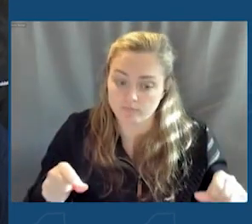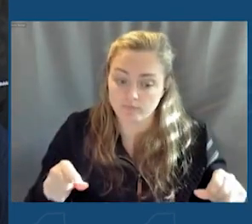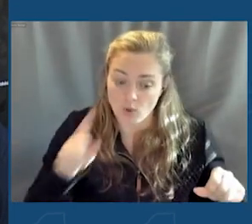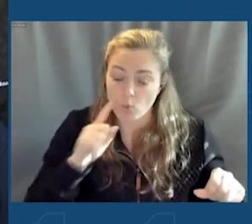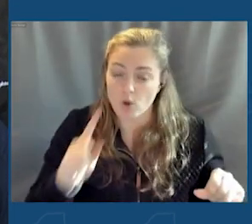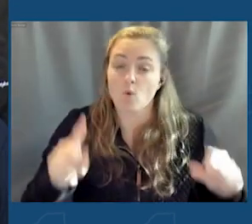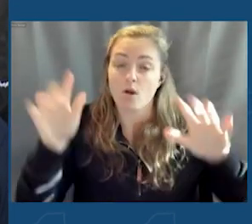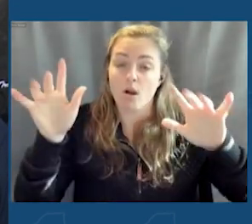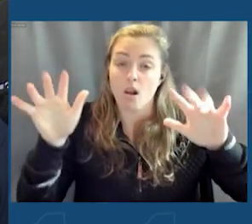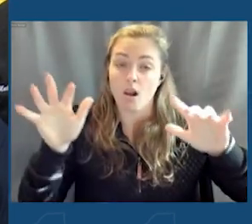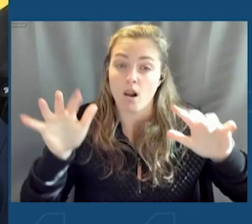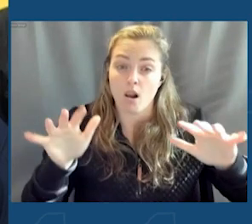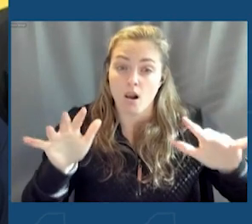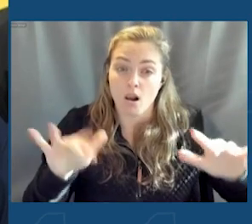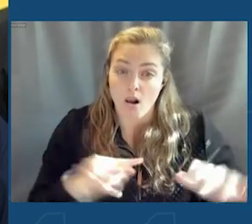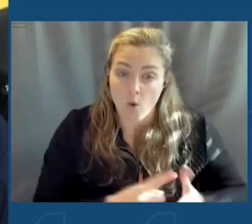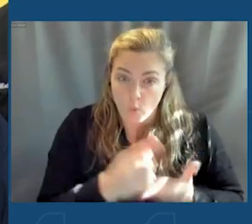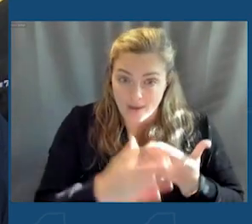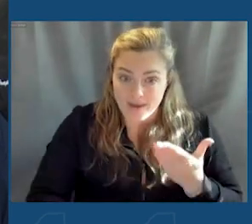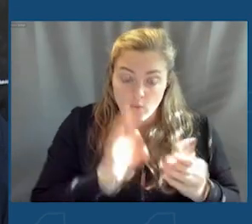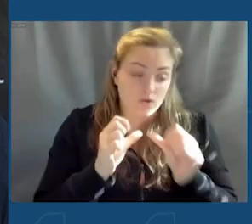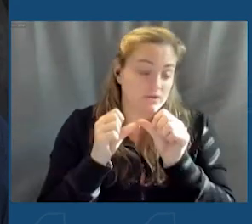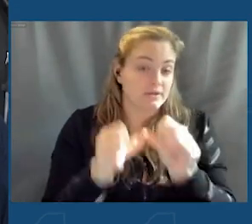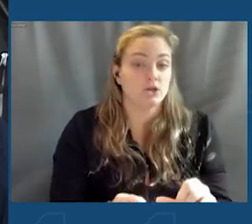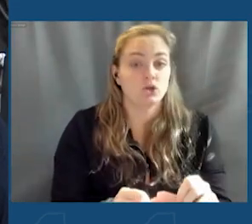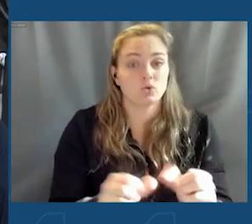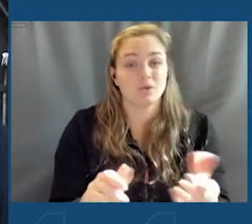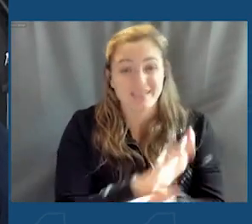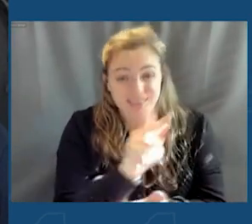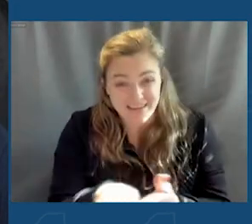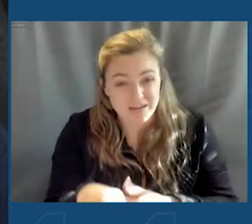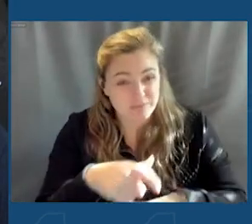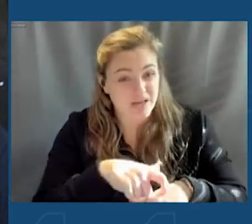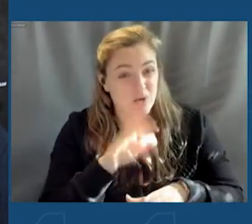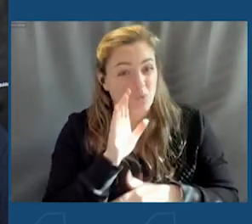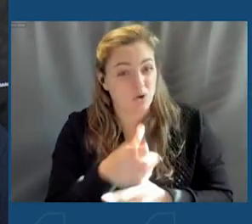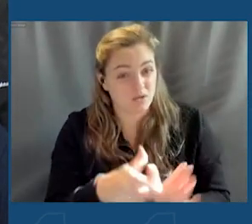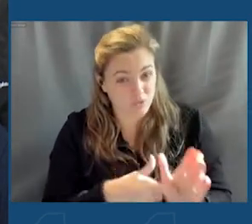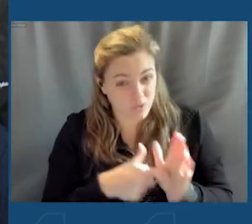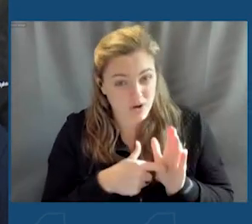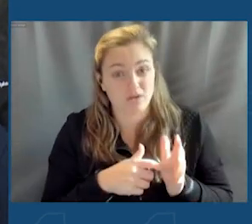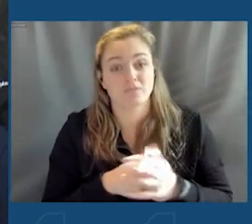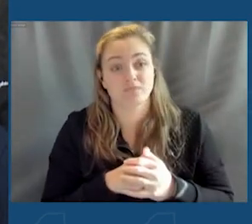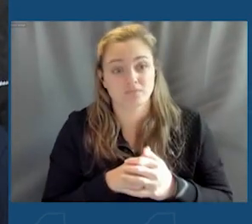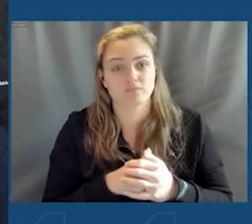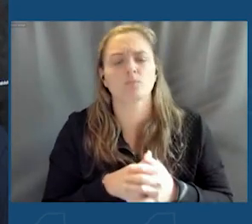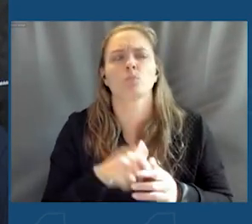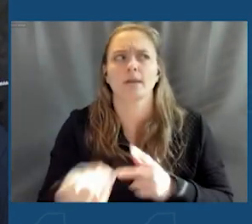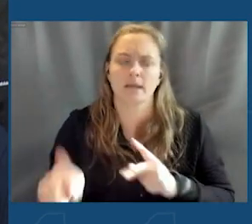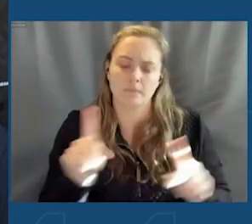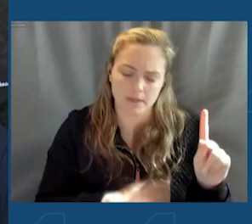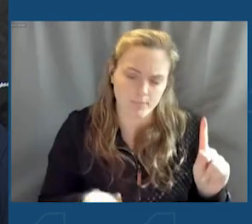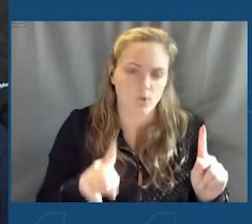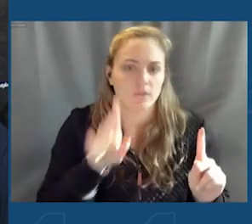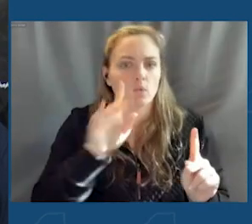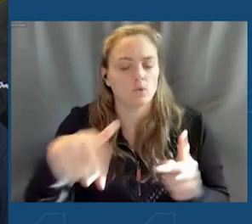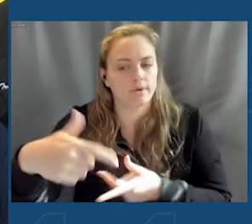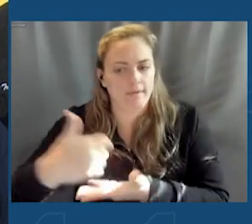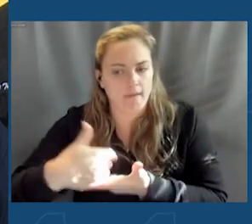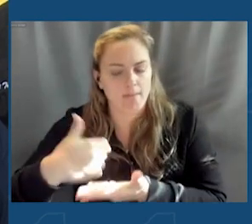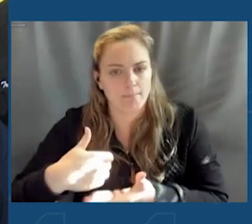falling through the weekend. The cleanup is going to take some time. And there are going to be people who need your help. So that's what we're calling on.